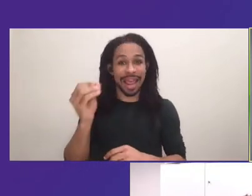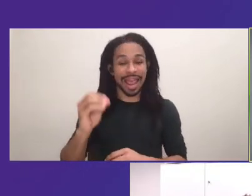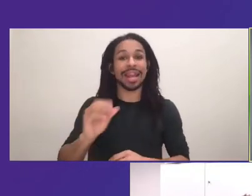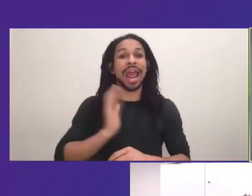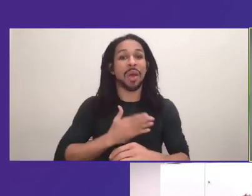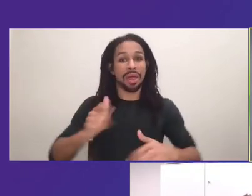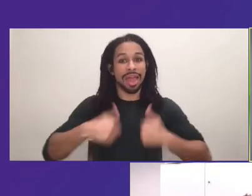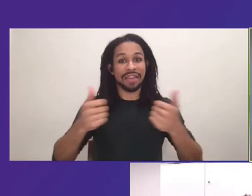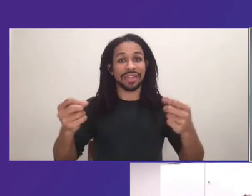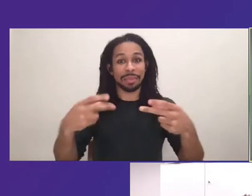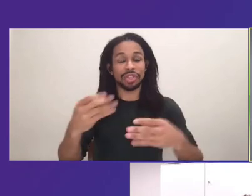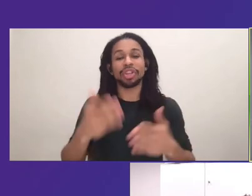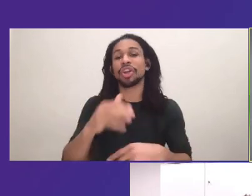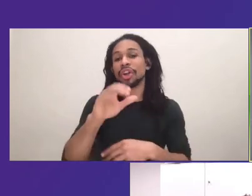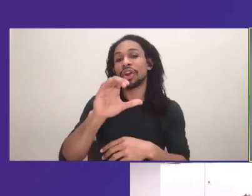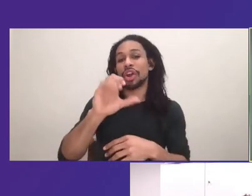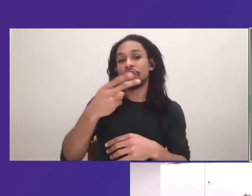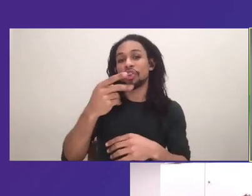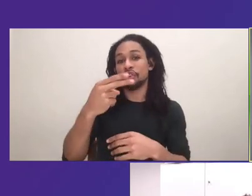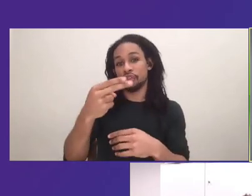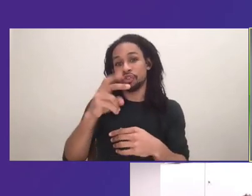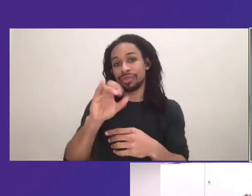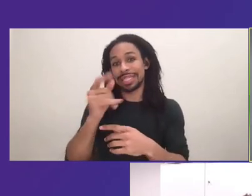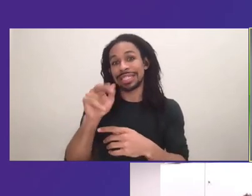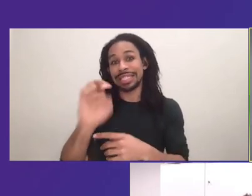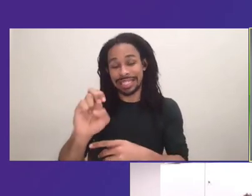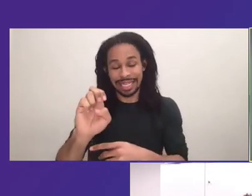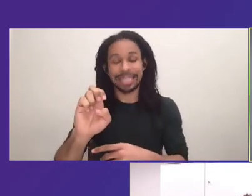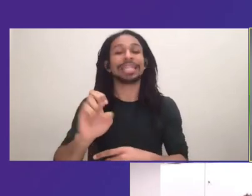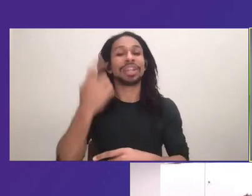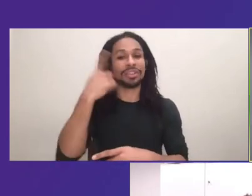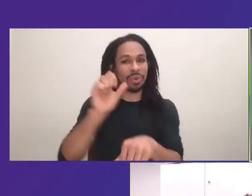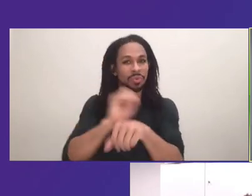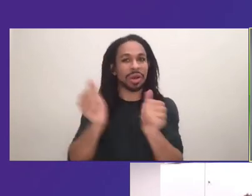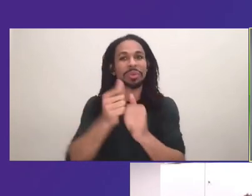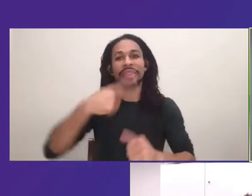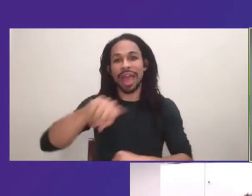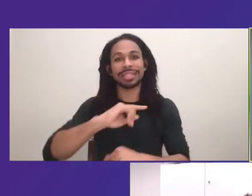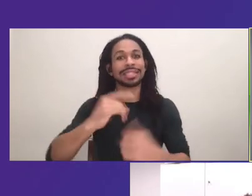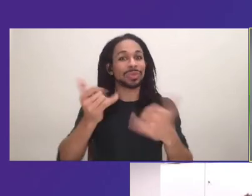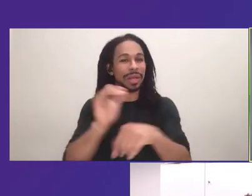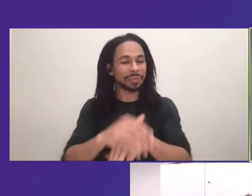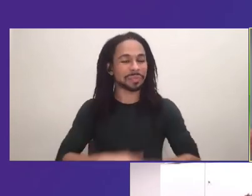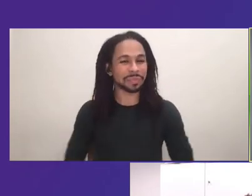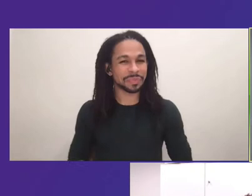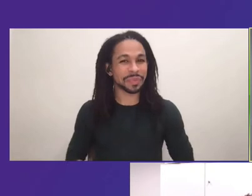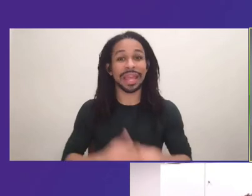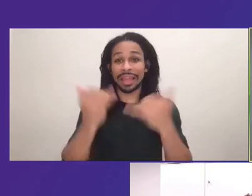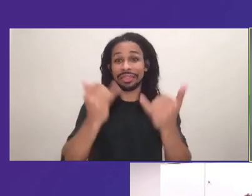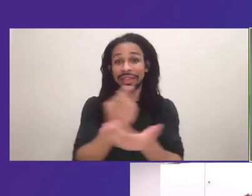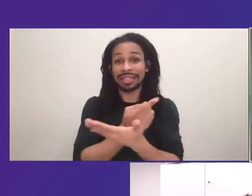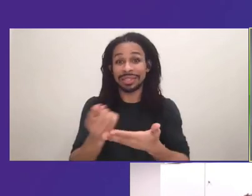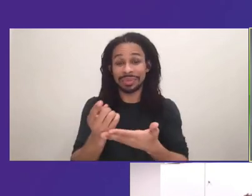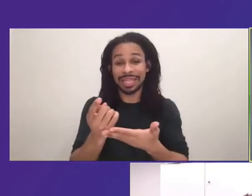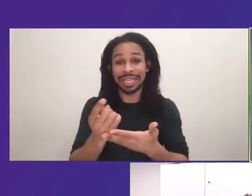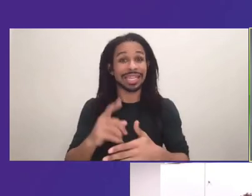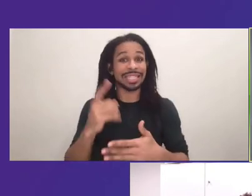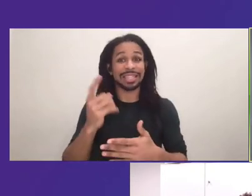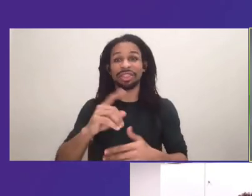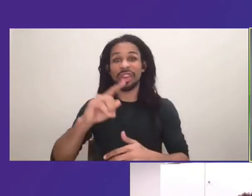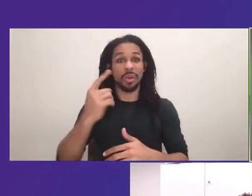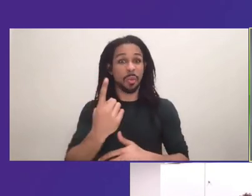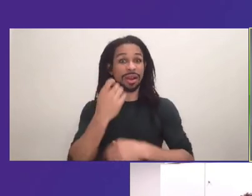captioner, Christine Slezowski Hutton, for working with us tonight. This week marked the